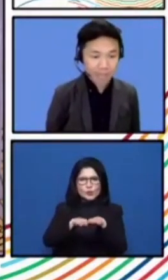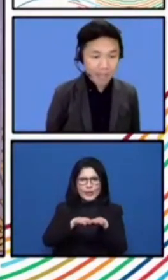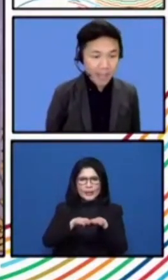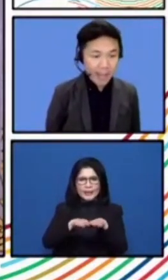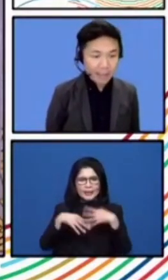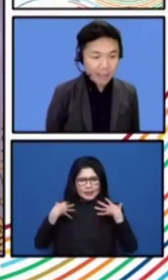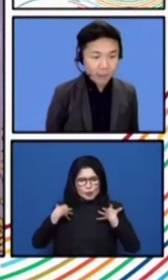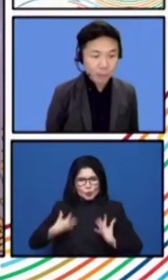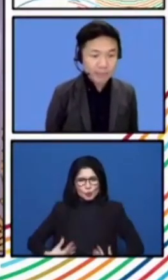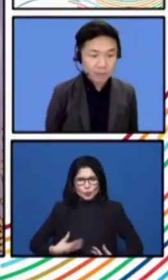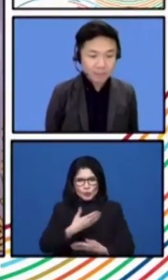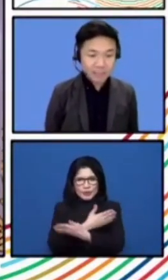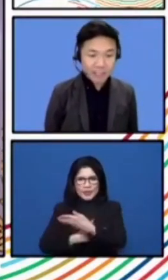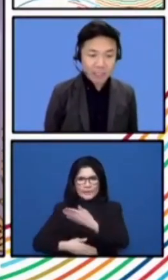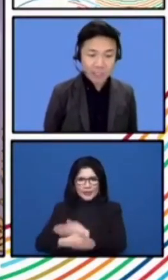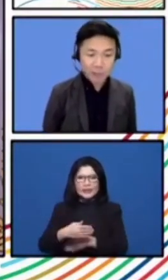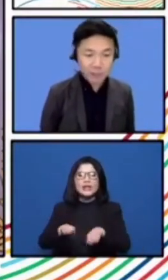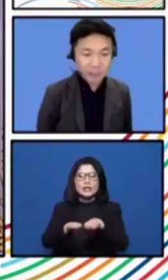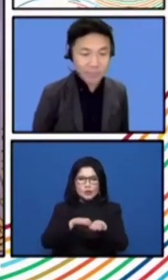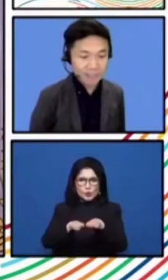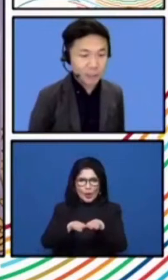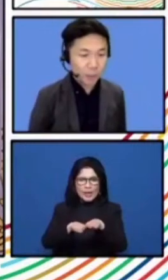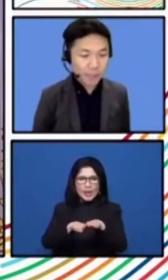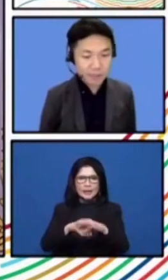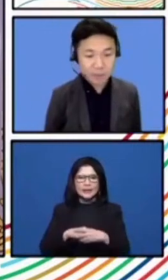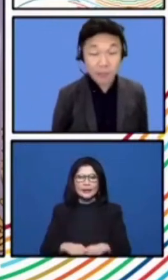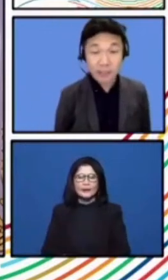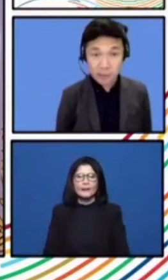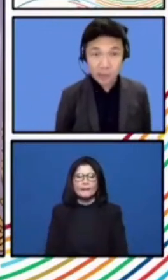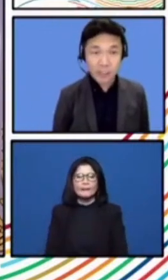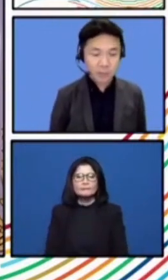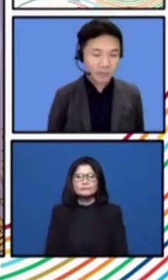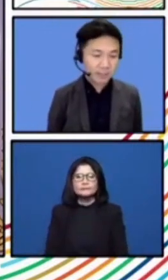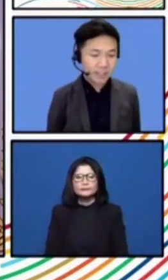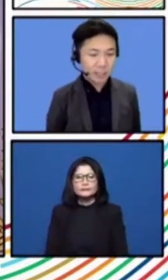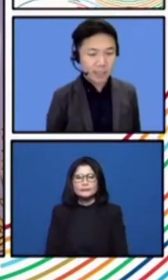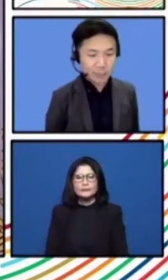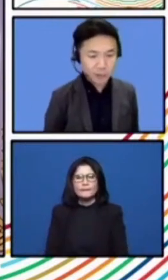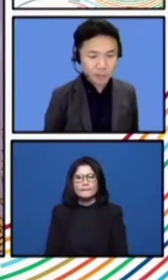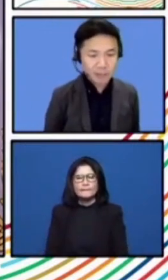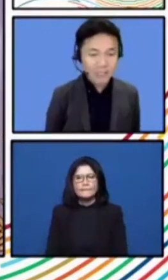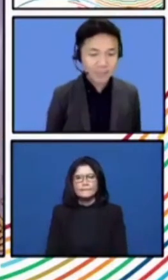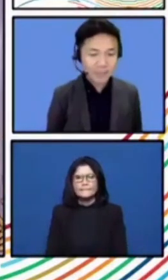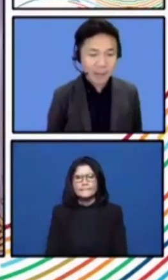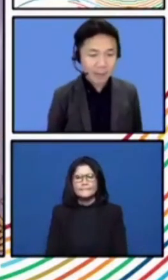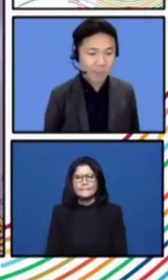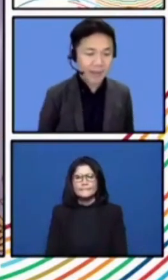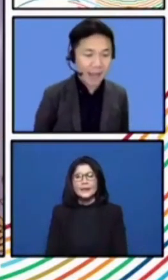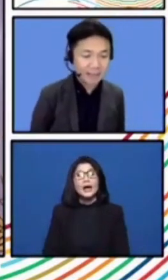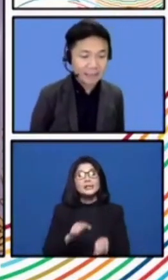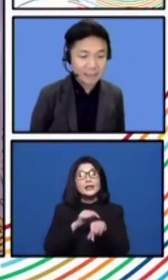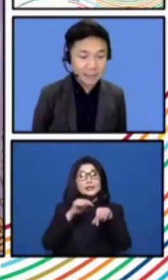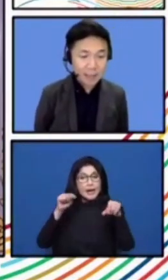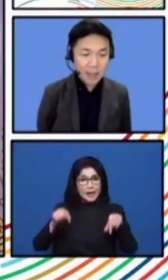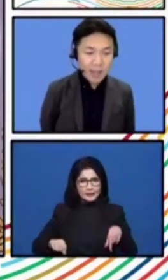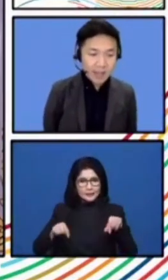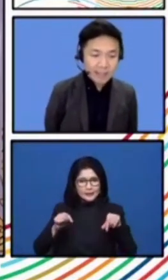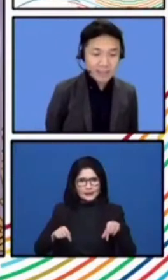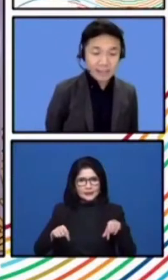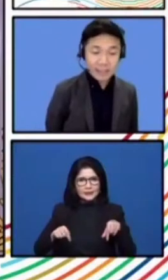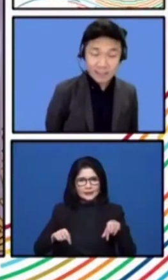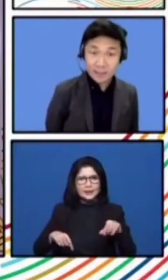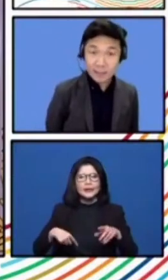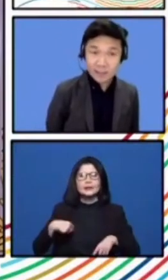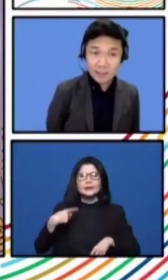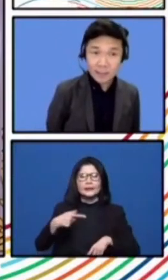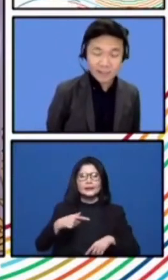and in the results of their collection has integrated on the Integrations of the data collection that's been carry out by the NCD this